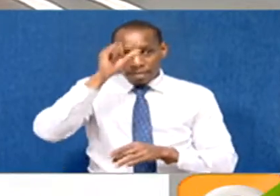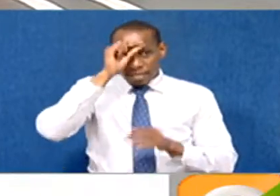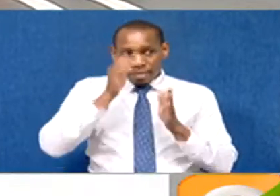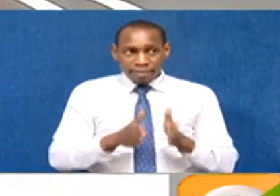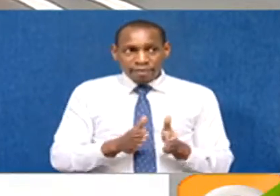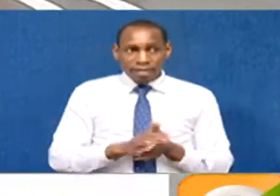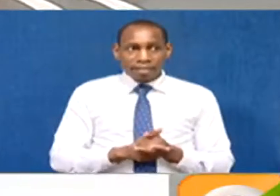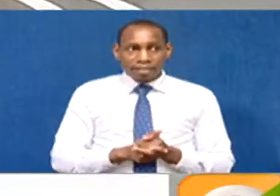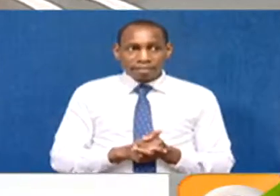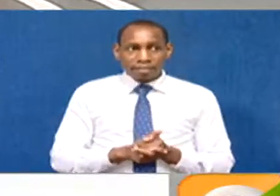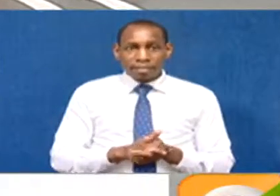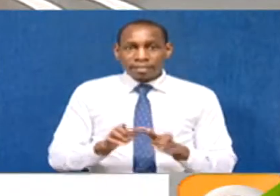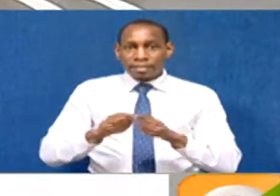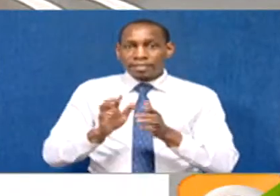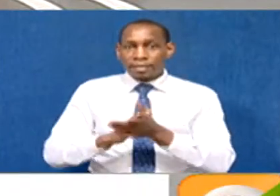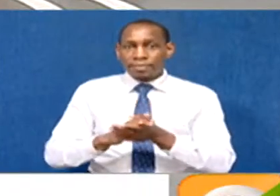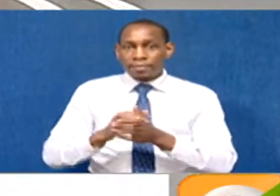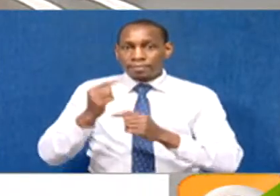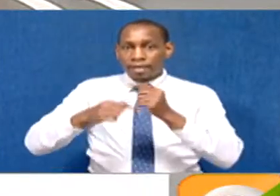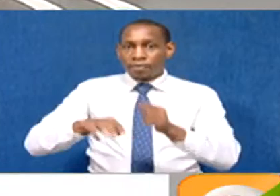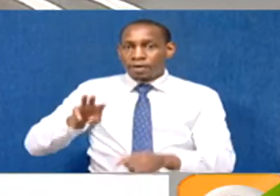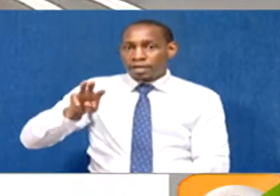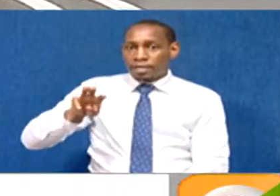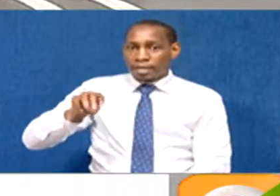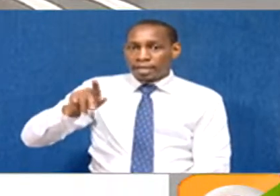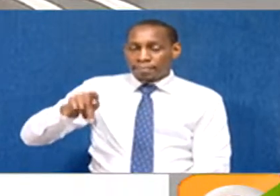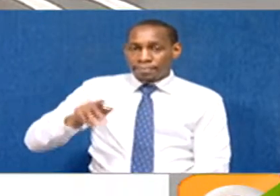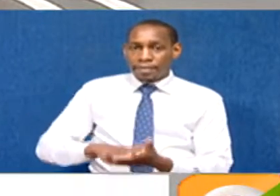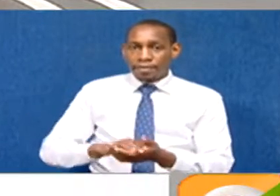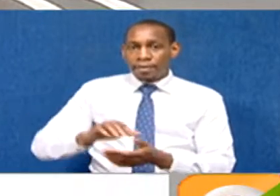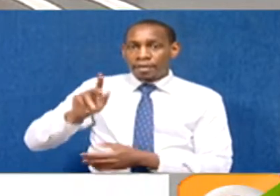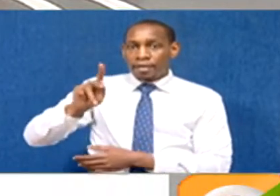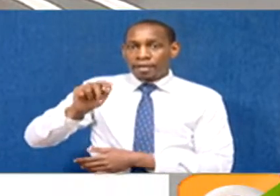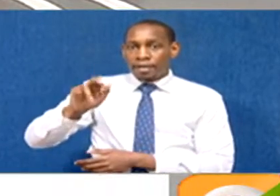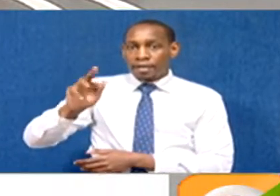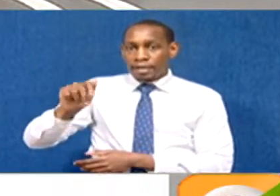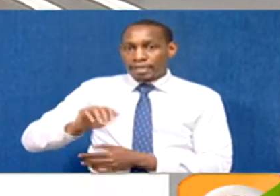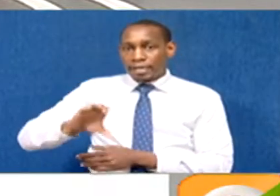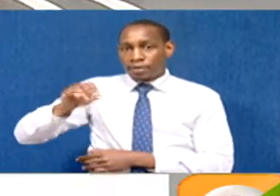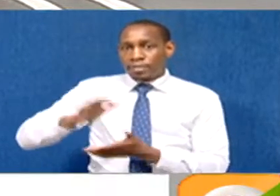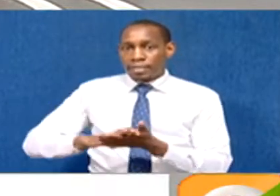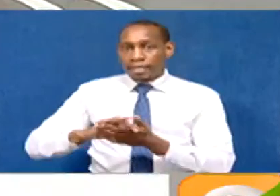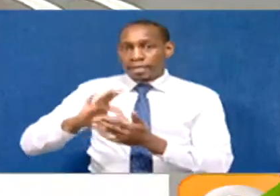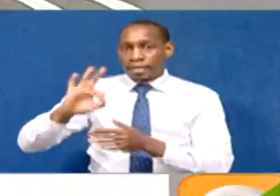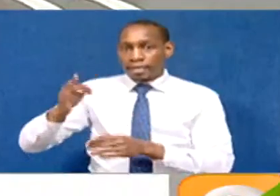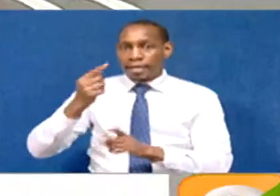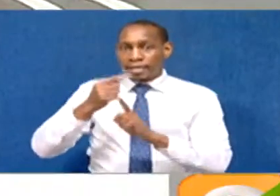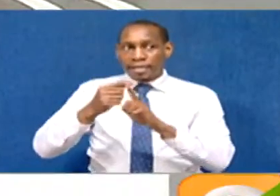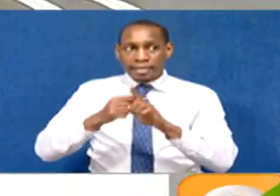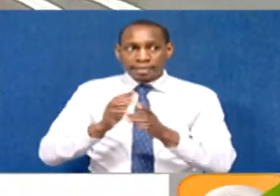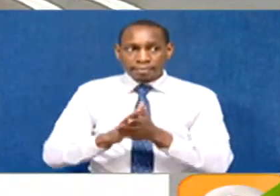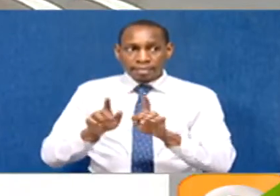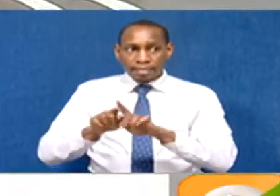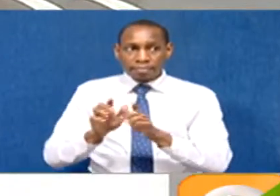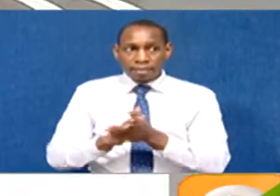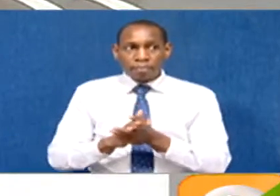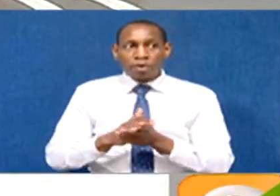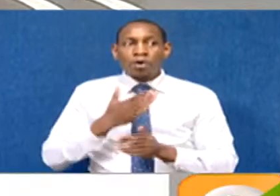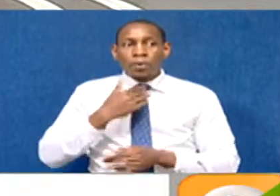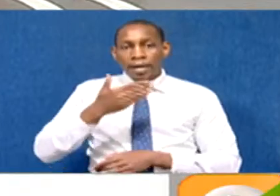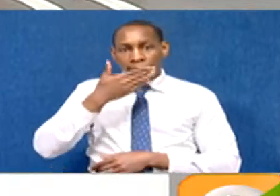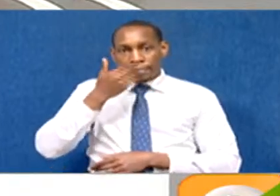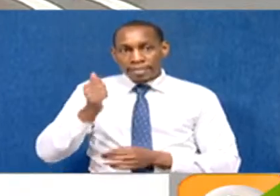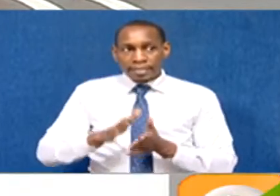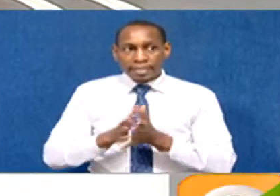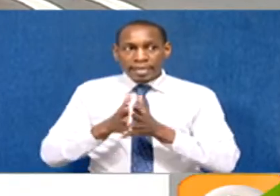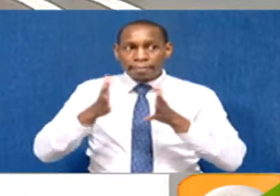See, of course, I'm running for Kandara constituency for the third term. Well done. And of course, I hope for better. You know, I mean, I'm looking for better and